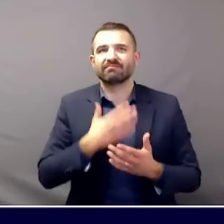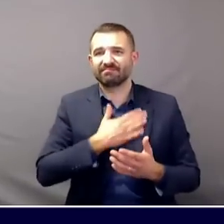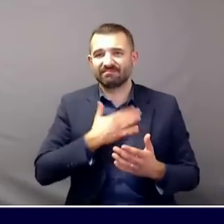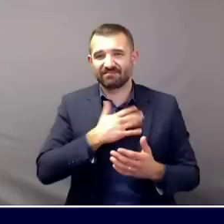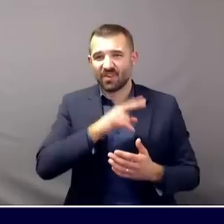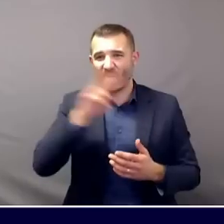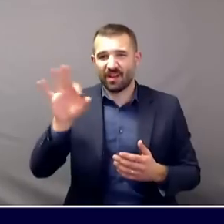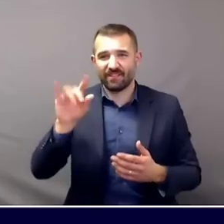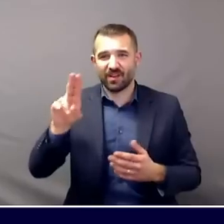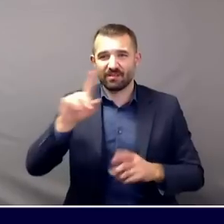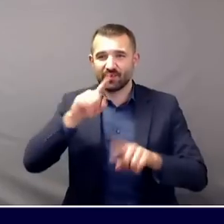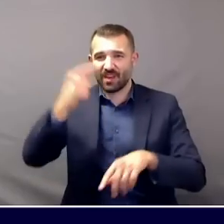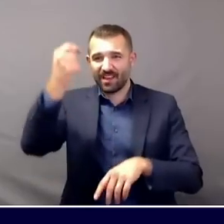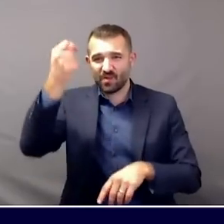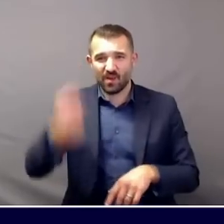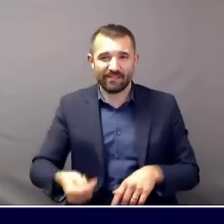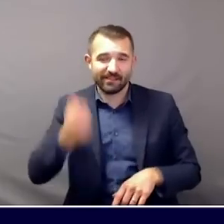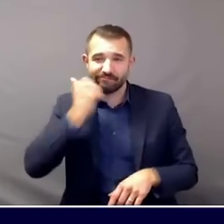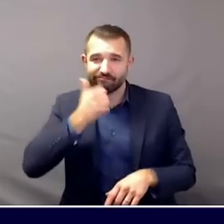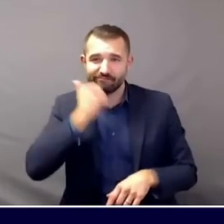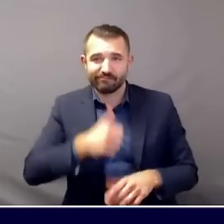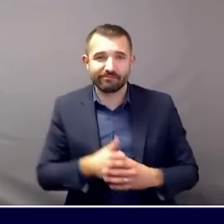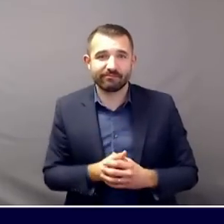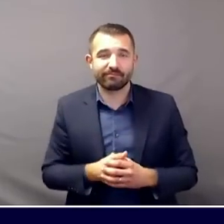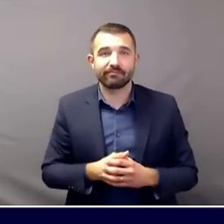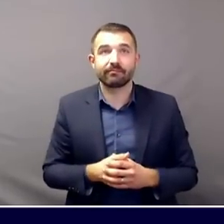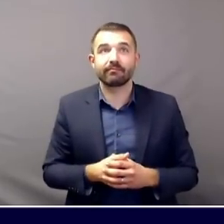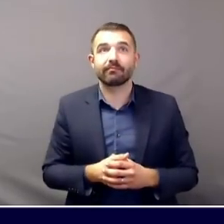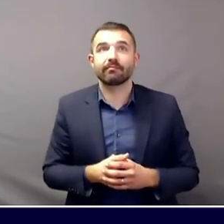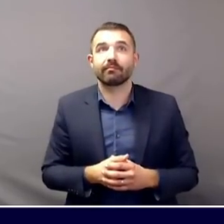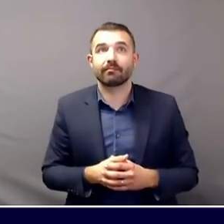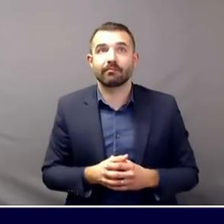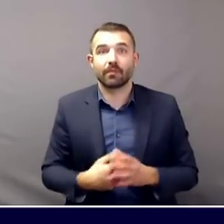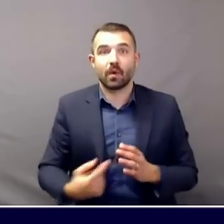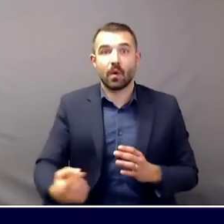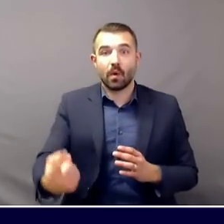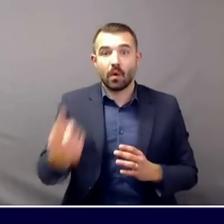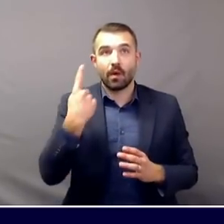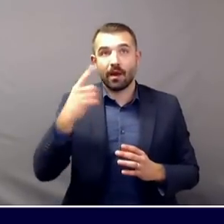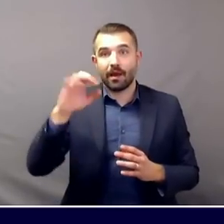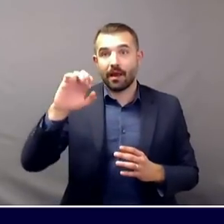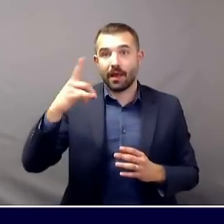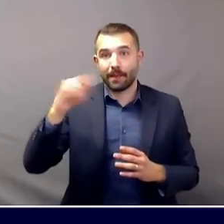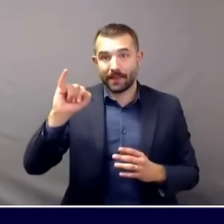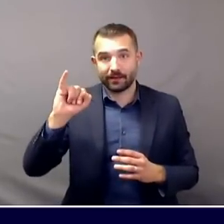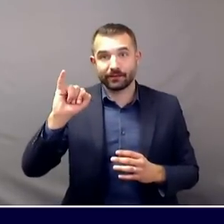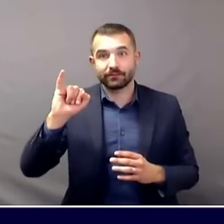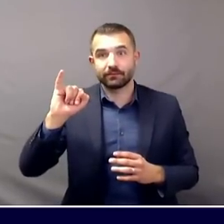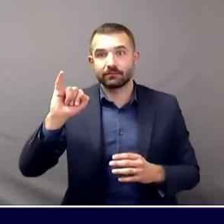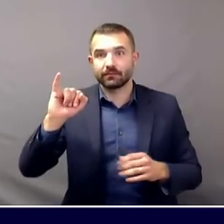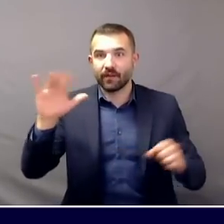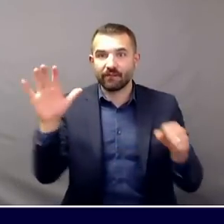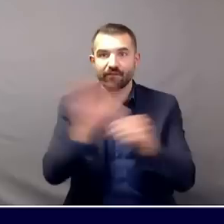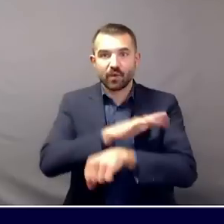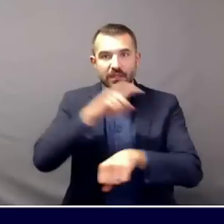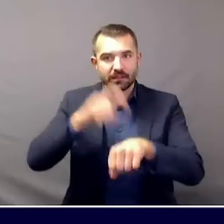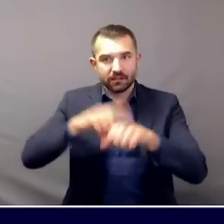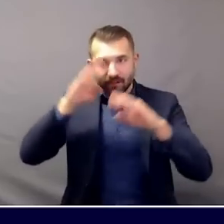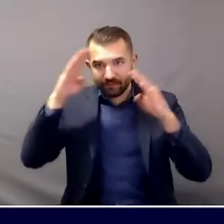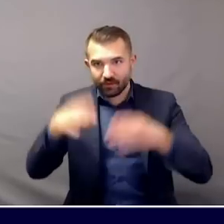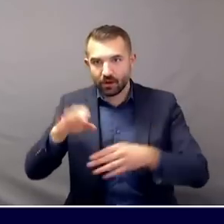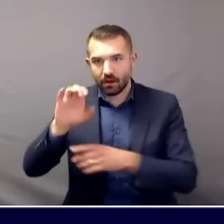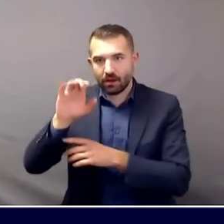who is doing 2 full-time jobs. One is a full-time influenza epidemiologist, and the other is as a full-time